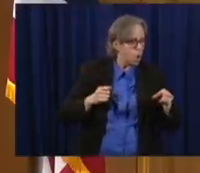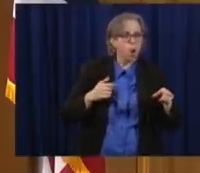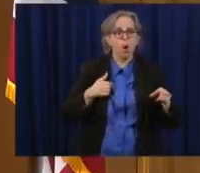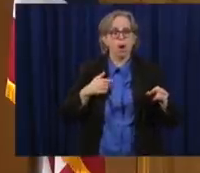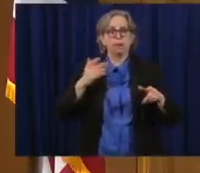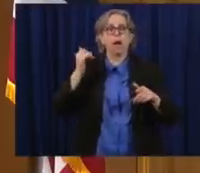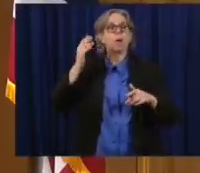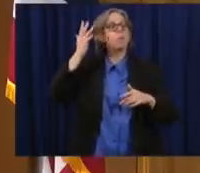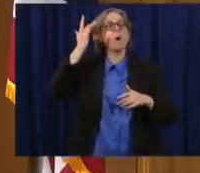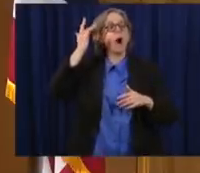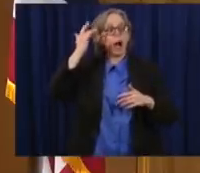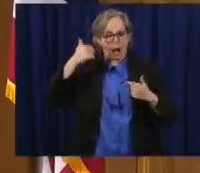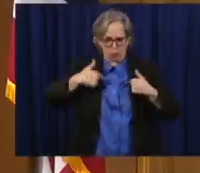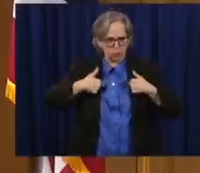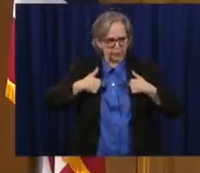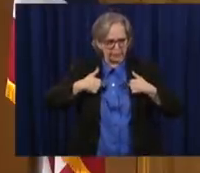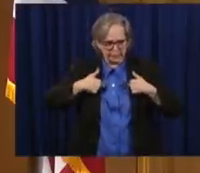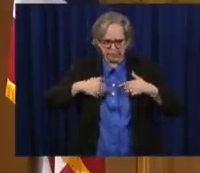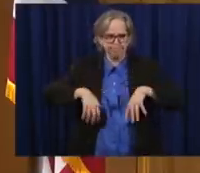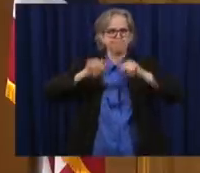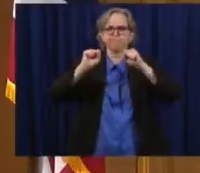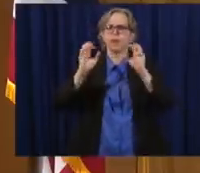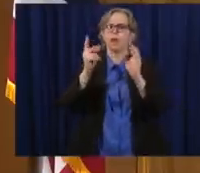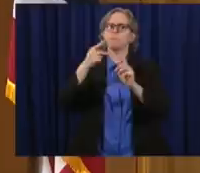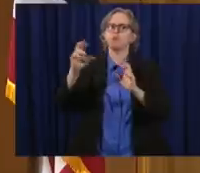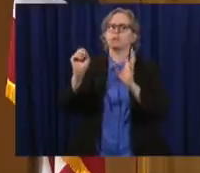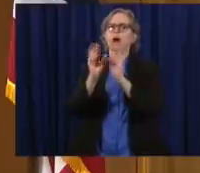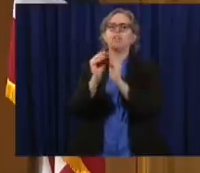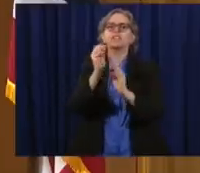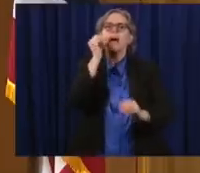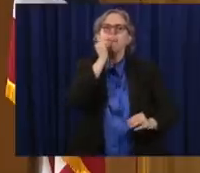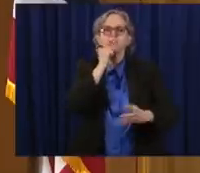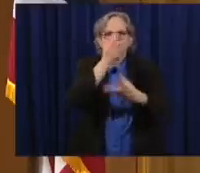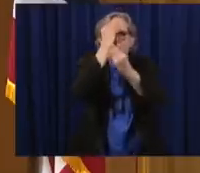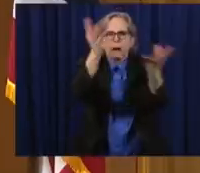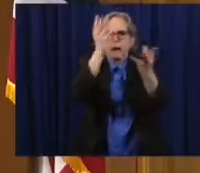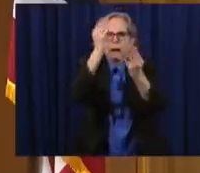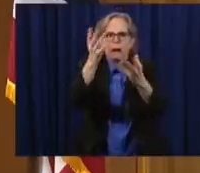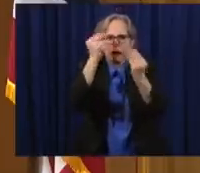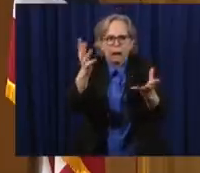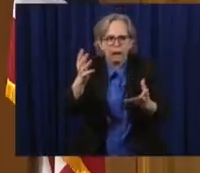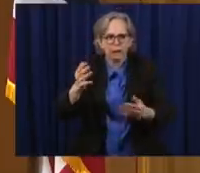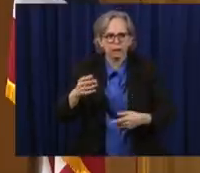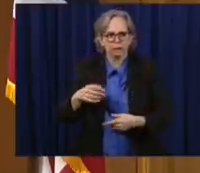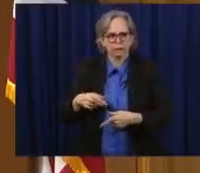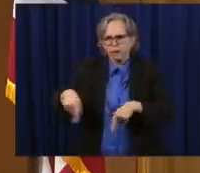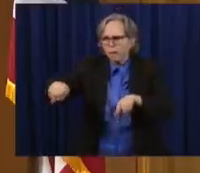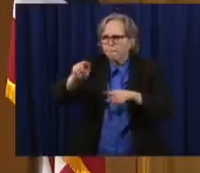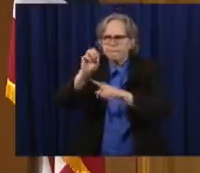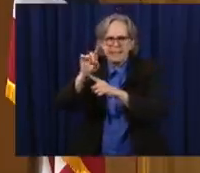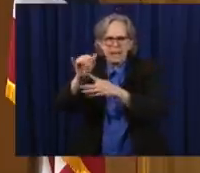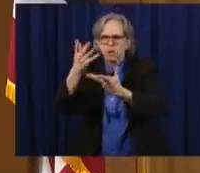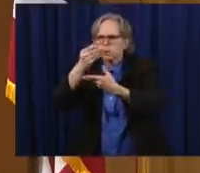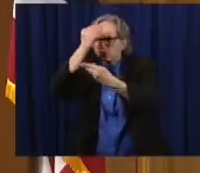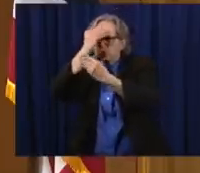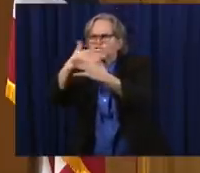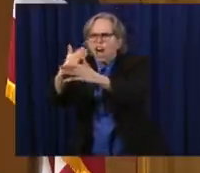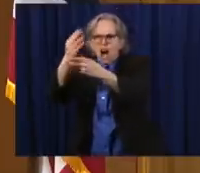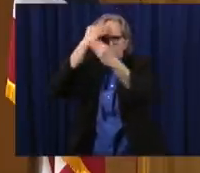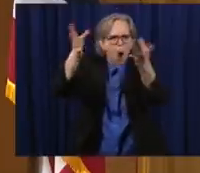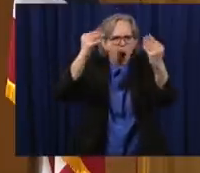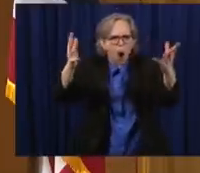so extensively and so very, very well that people can calculate some of their own risk.